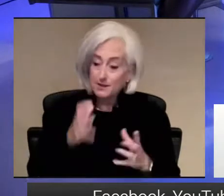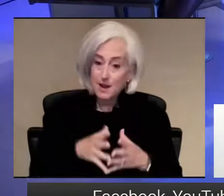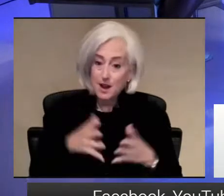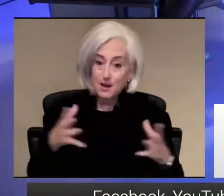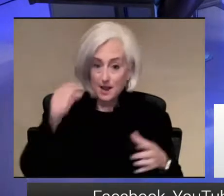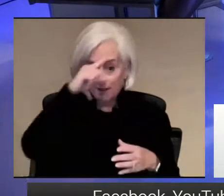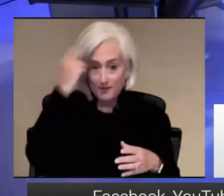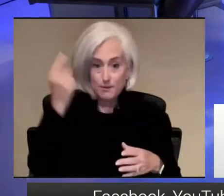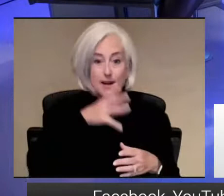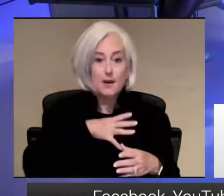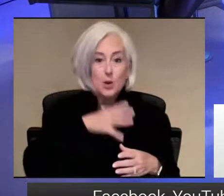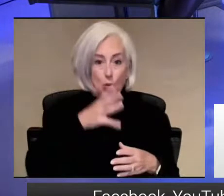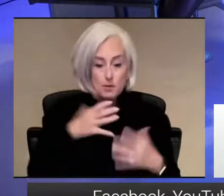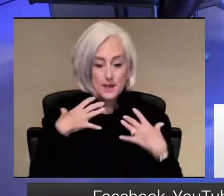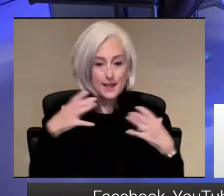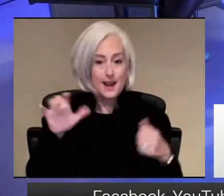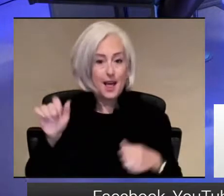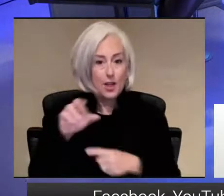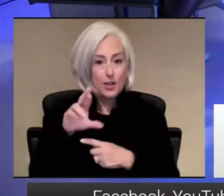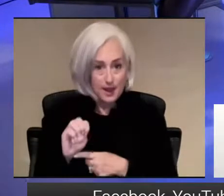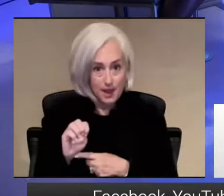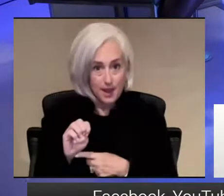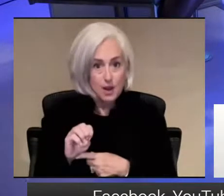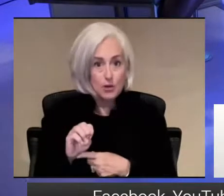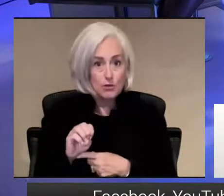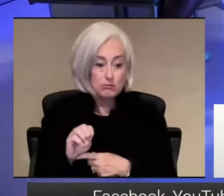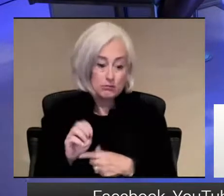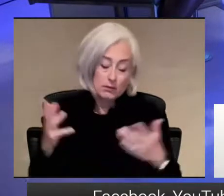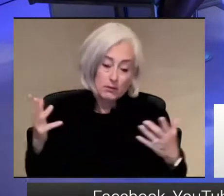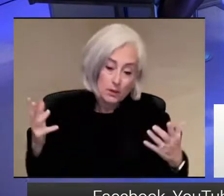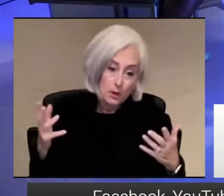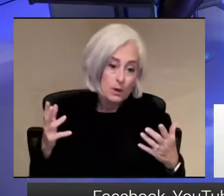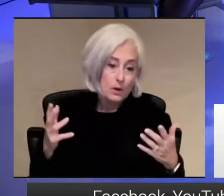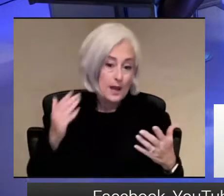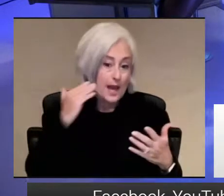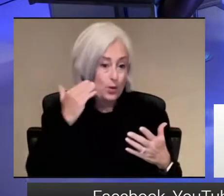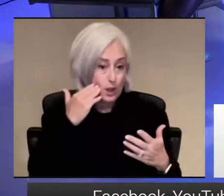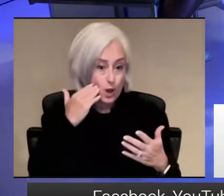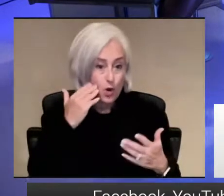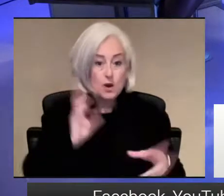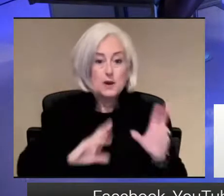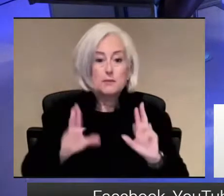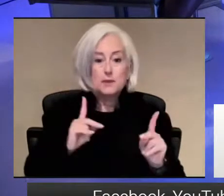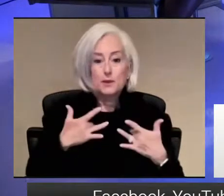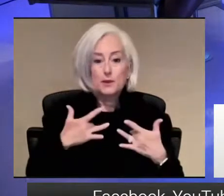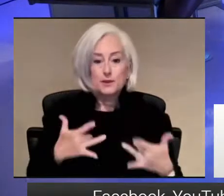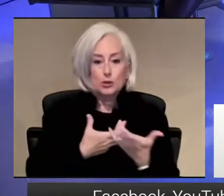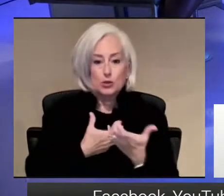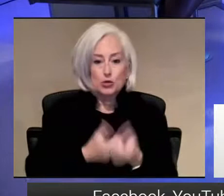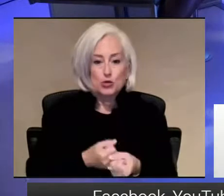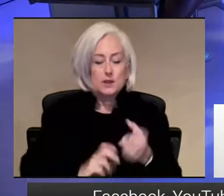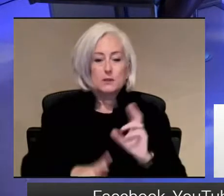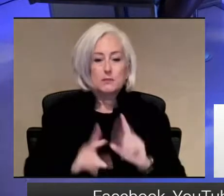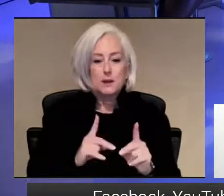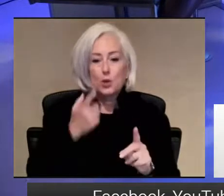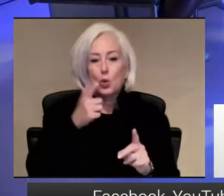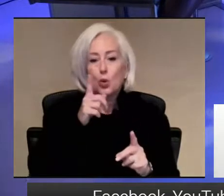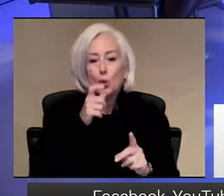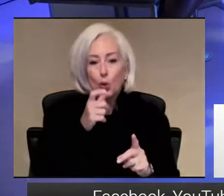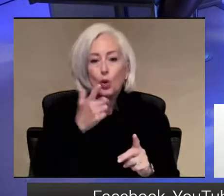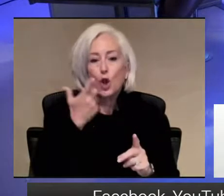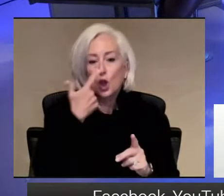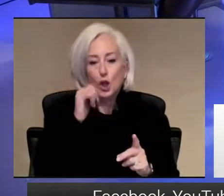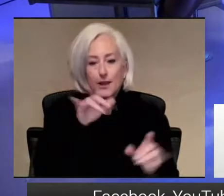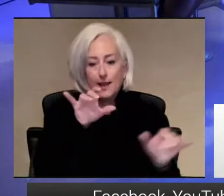positions, and to your point, we know that folks do tend to trust folks who look like them better. So let's delve into that for just a